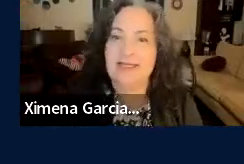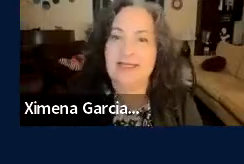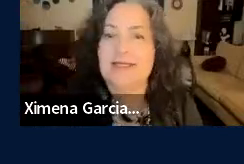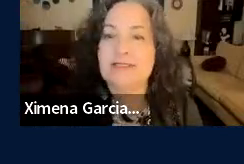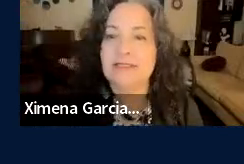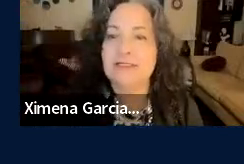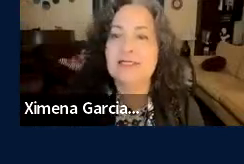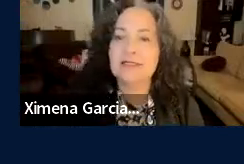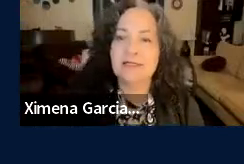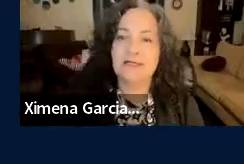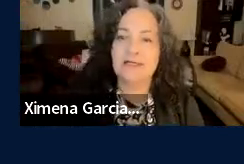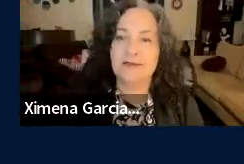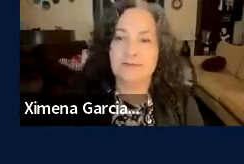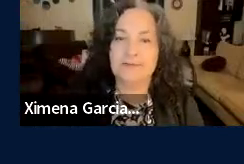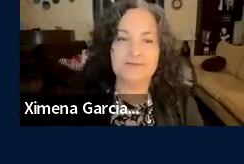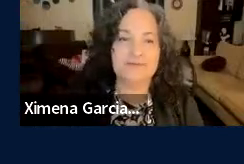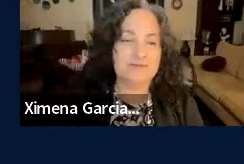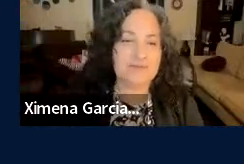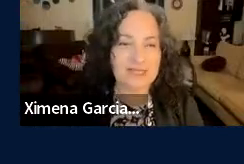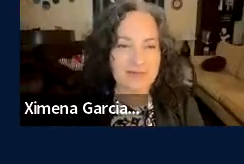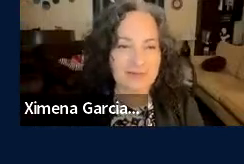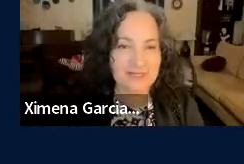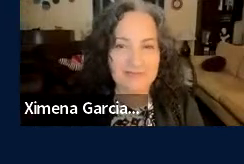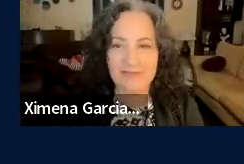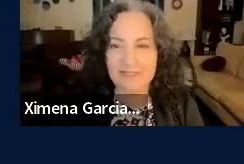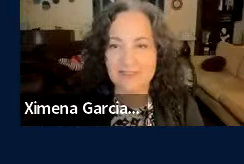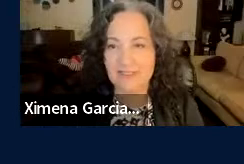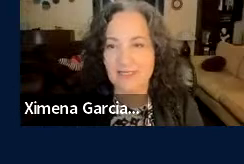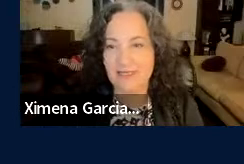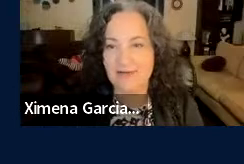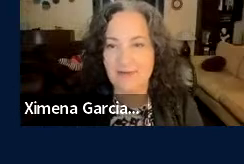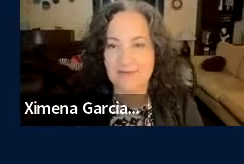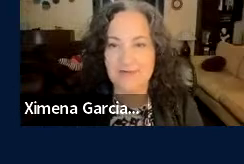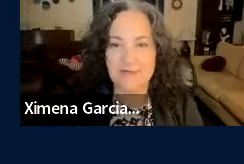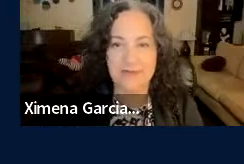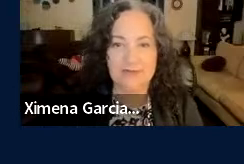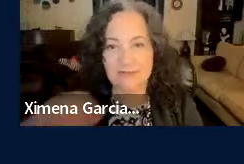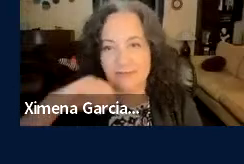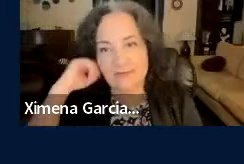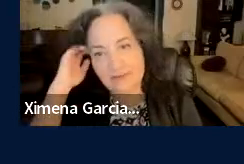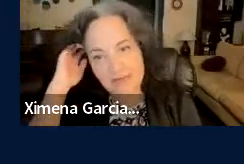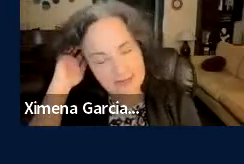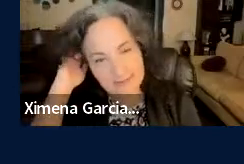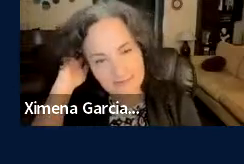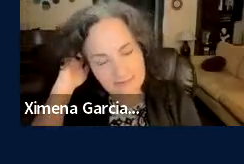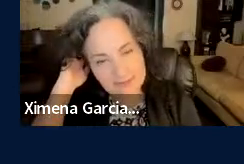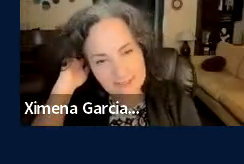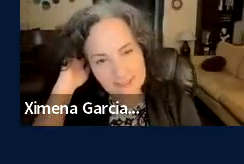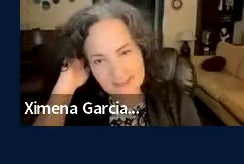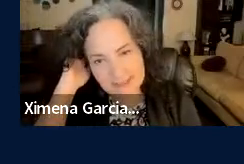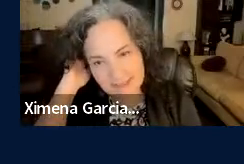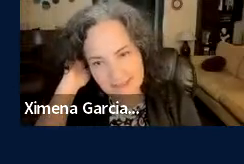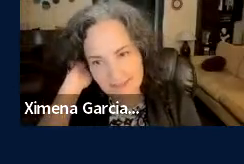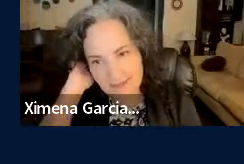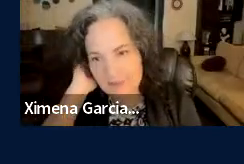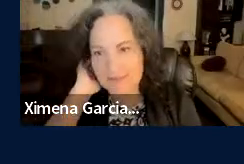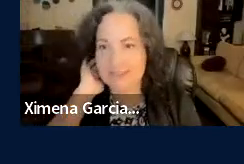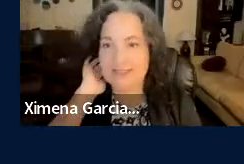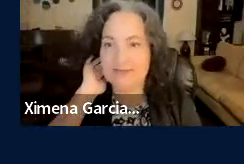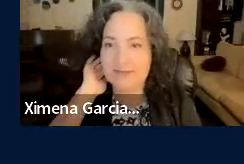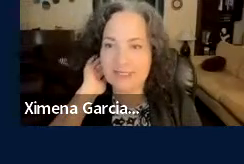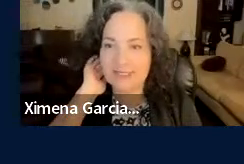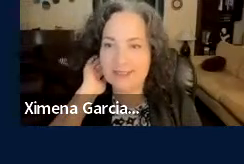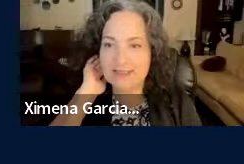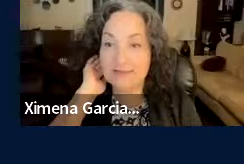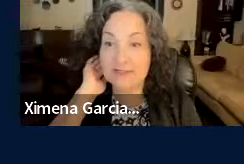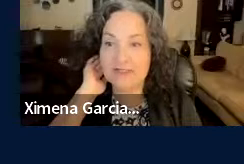at KDHE. If we could have the agenda up, I'm going to run through that. I'm very excited about